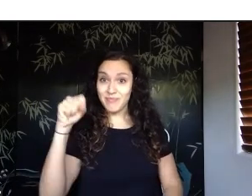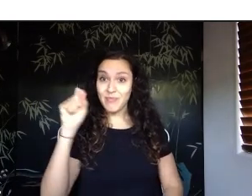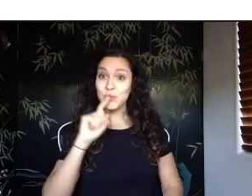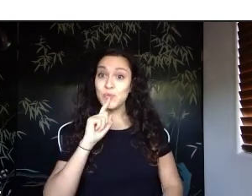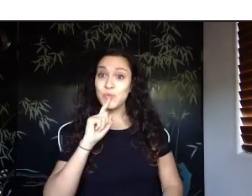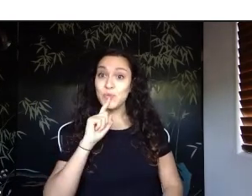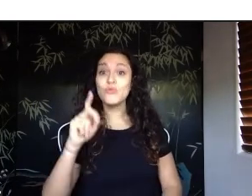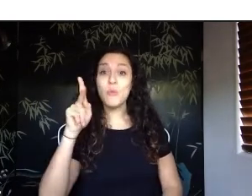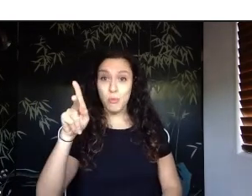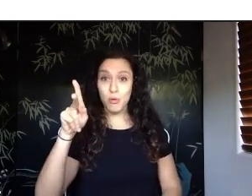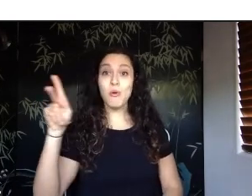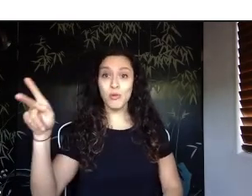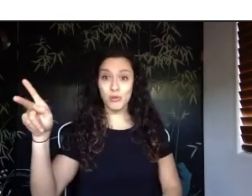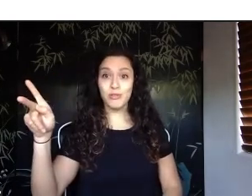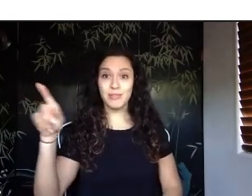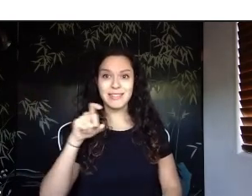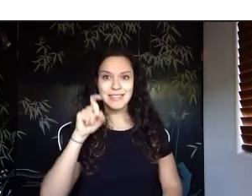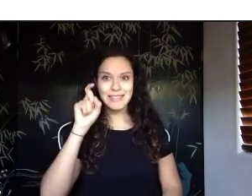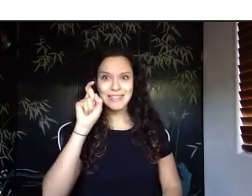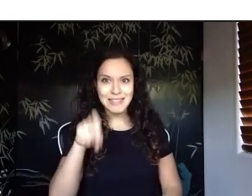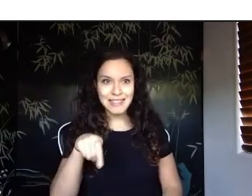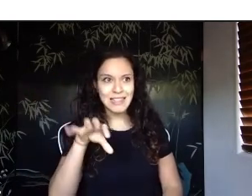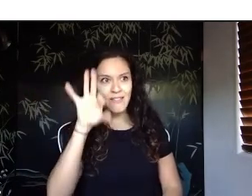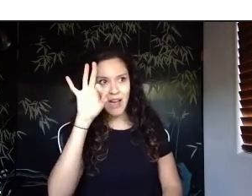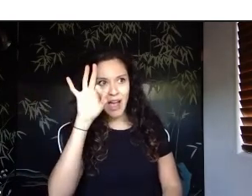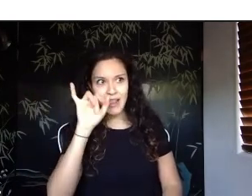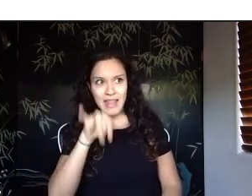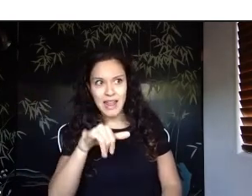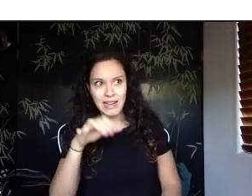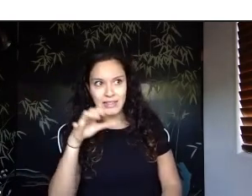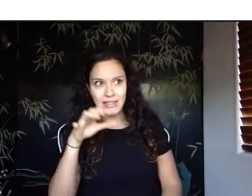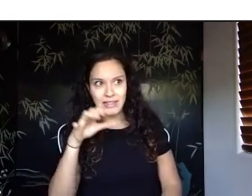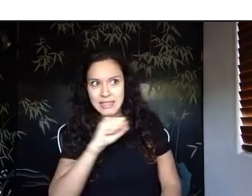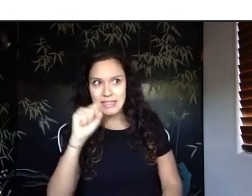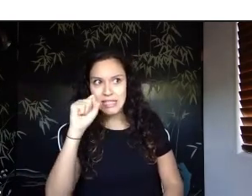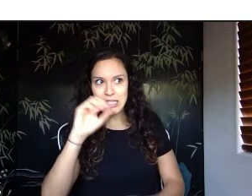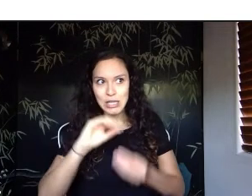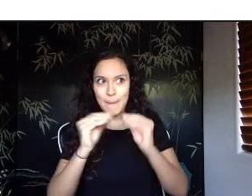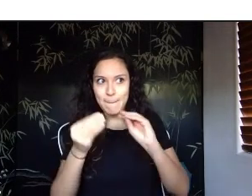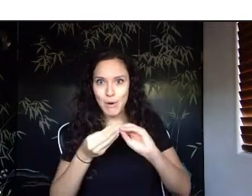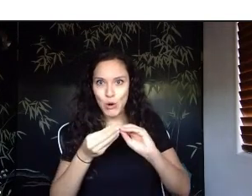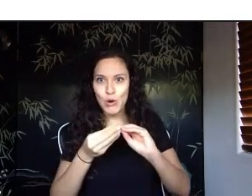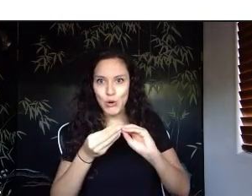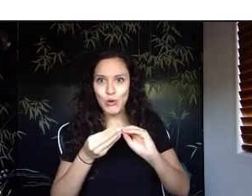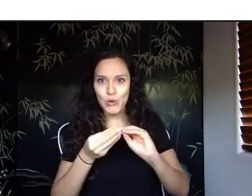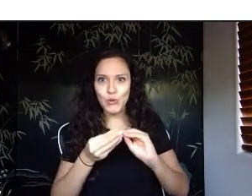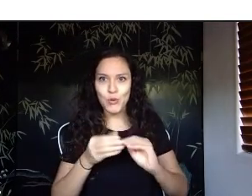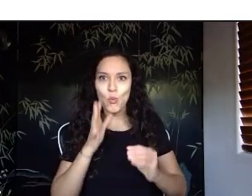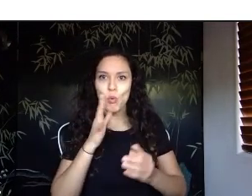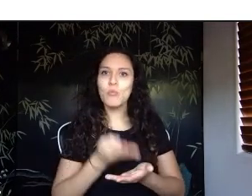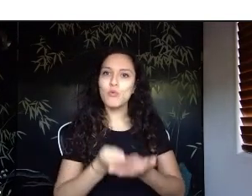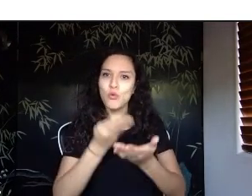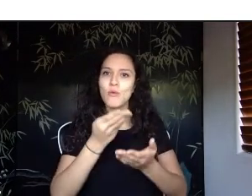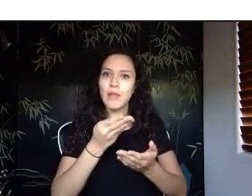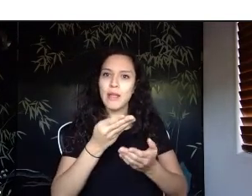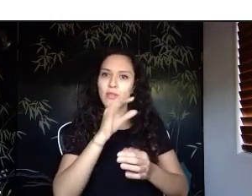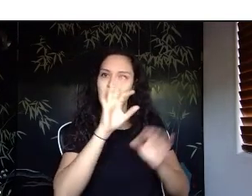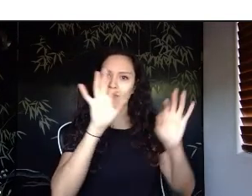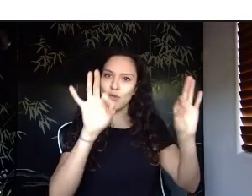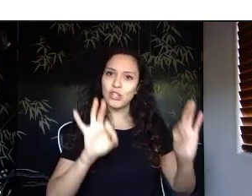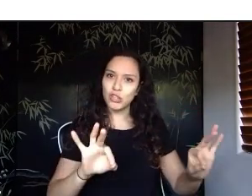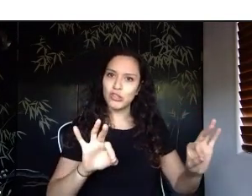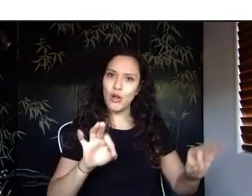It's true. We need to find the missing number that will make the proportion true.